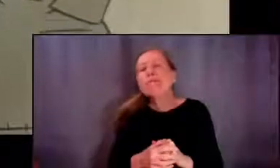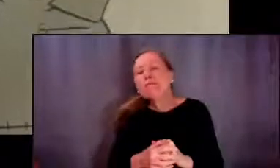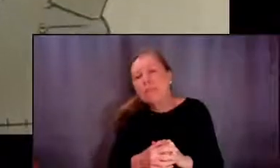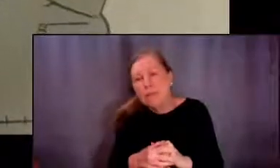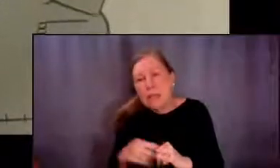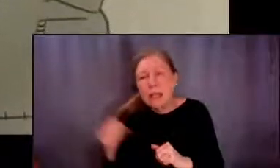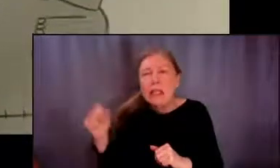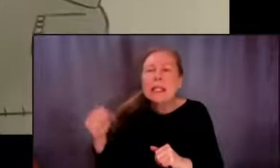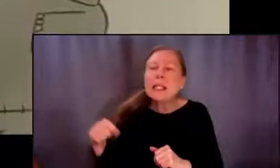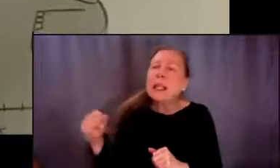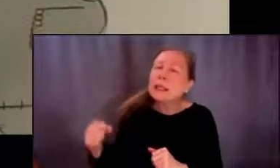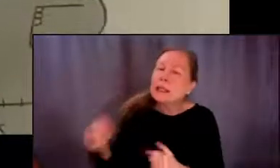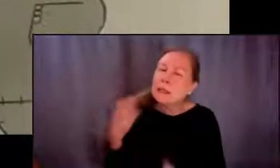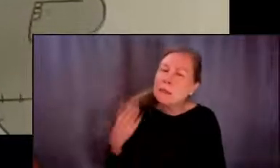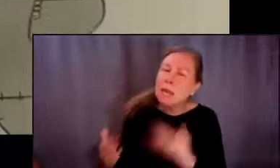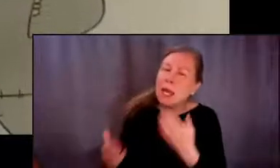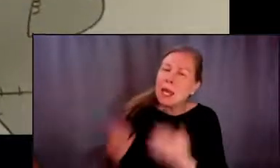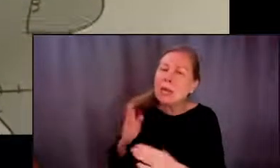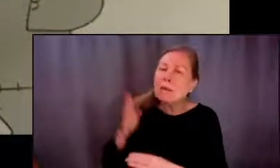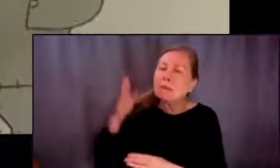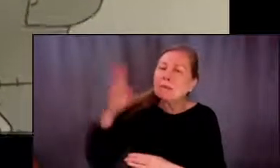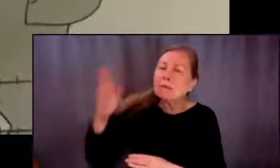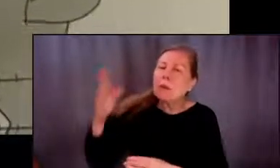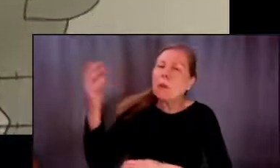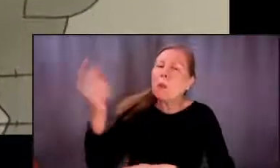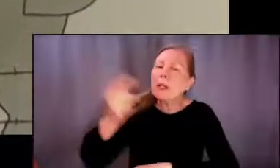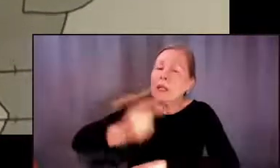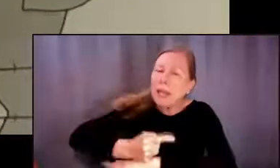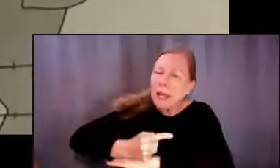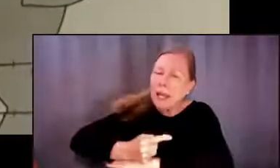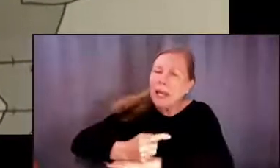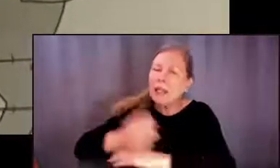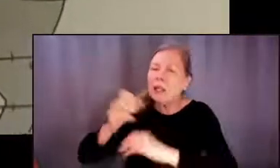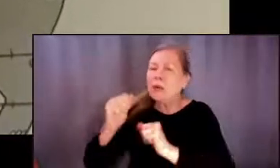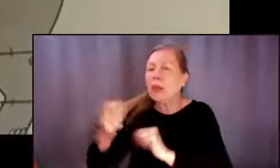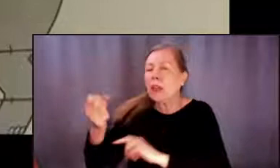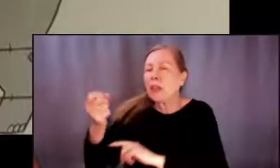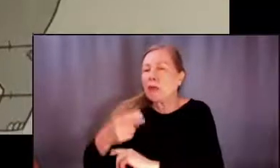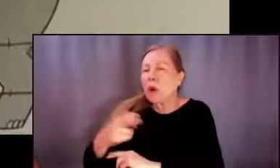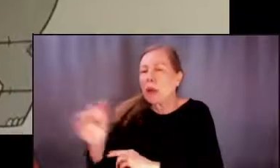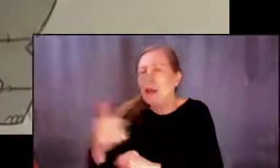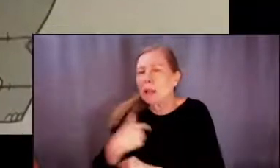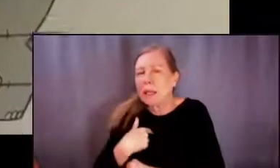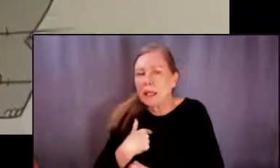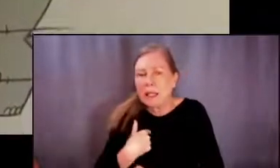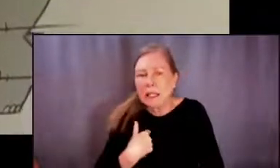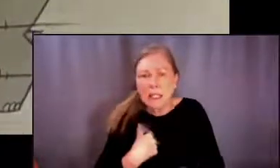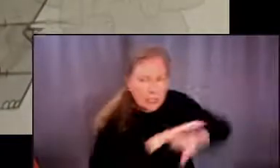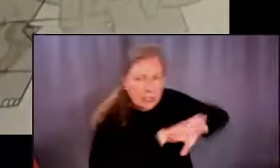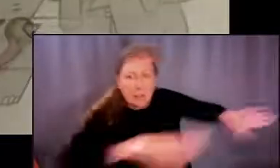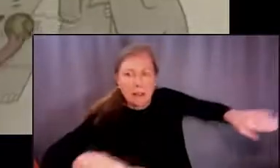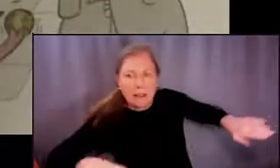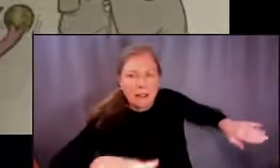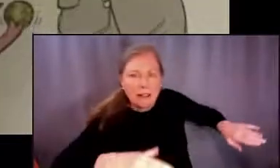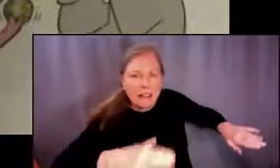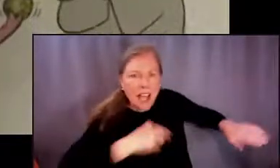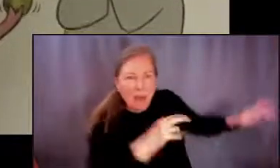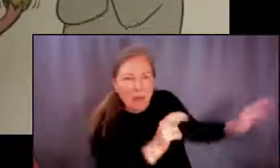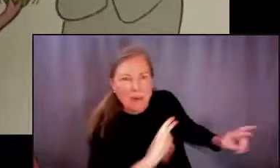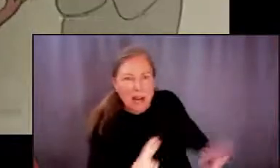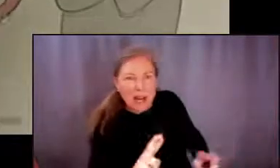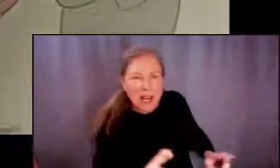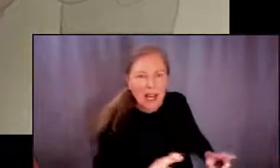Yes. Maybe one day you can throw like me, but... Stand back! Pig is